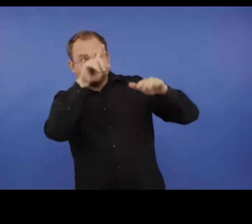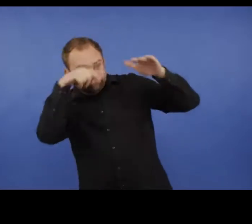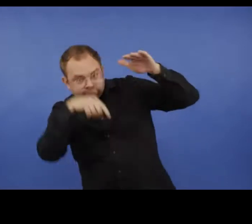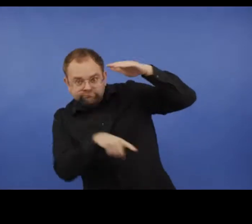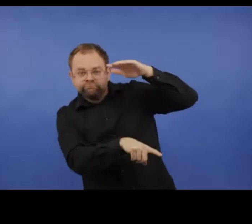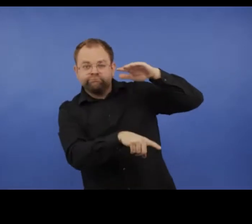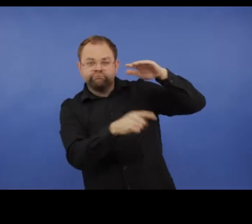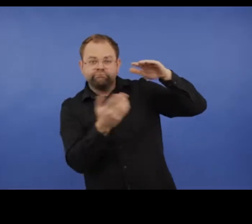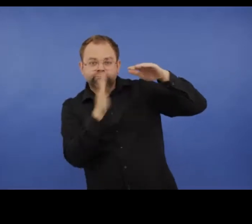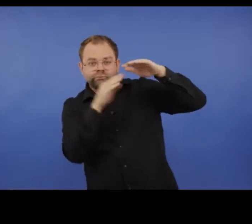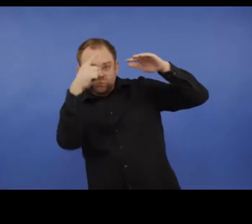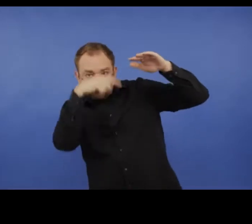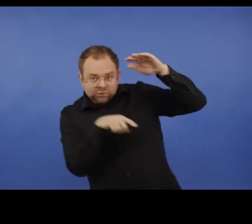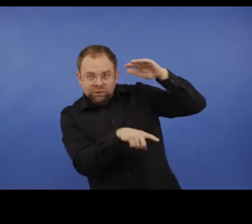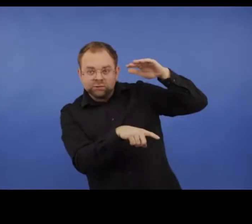and schools